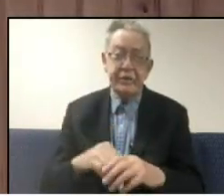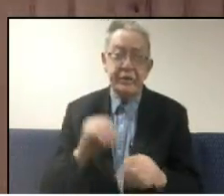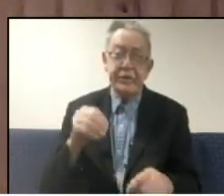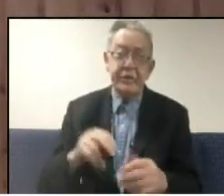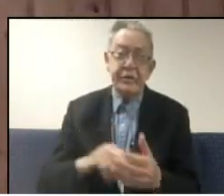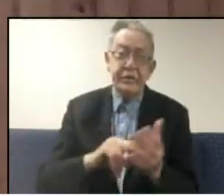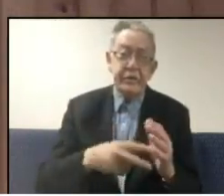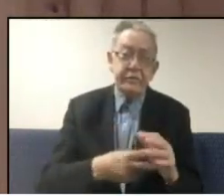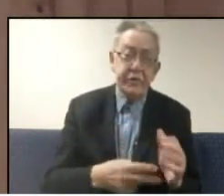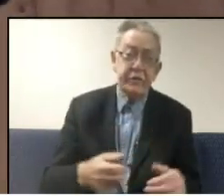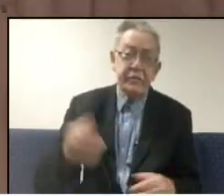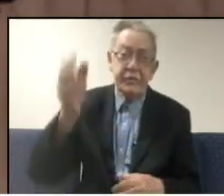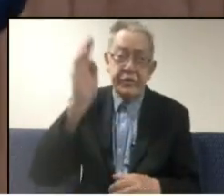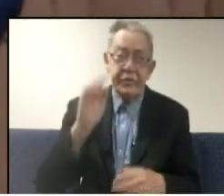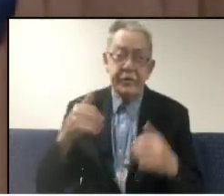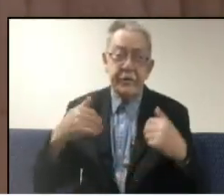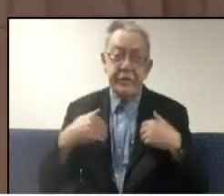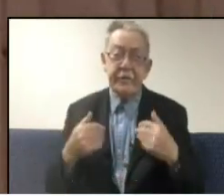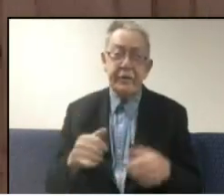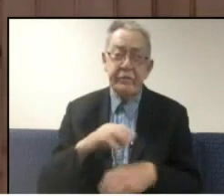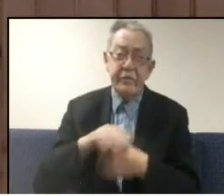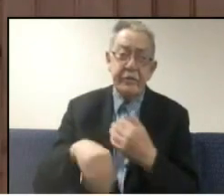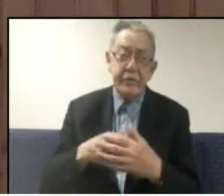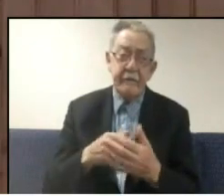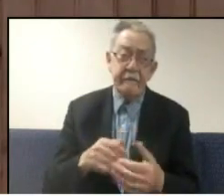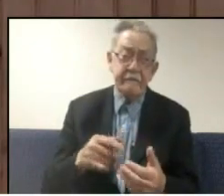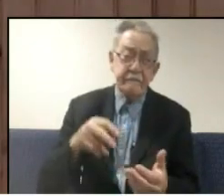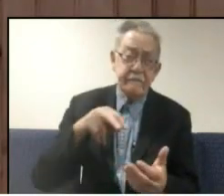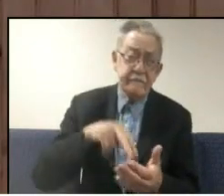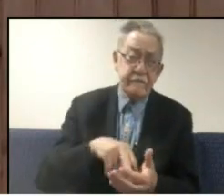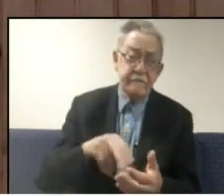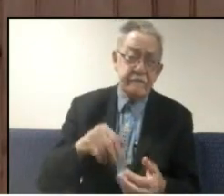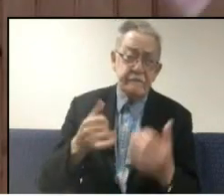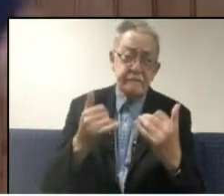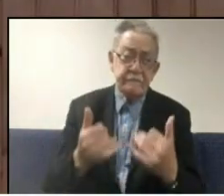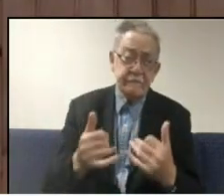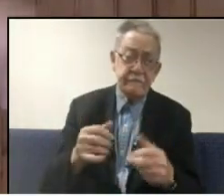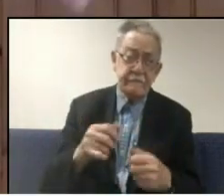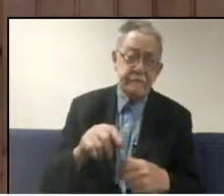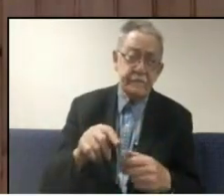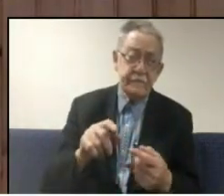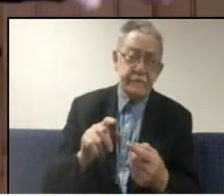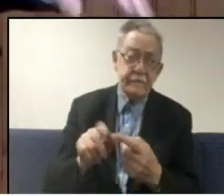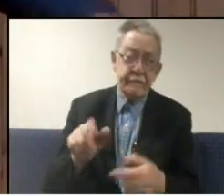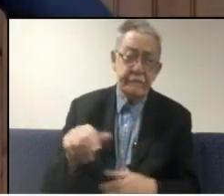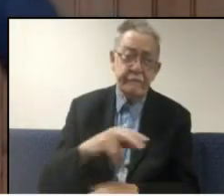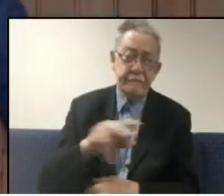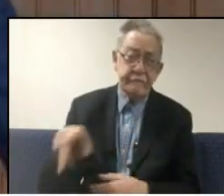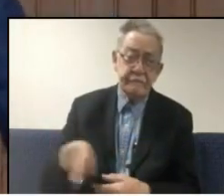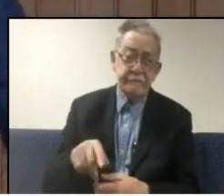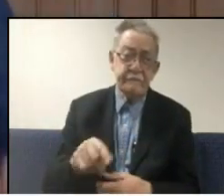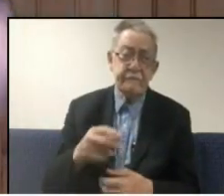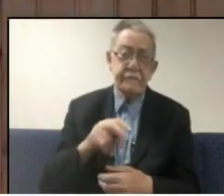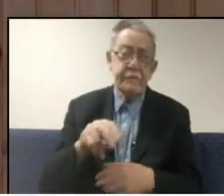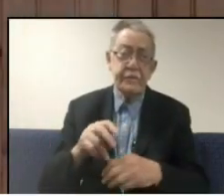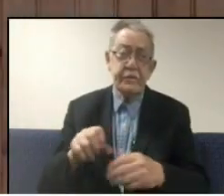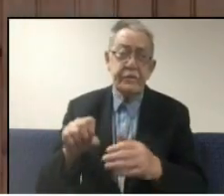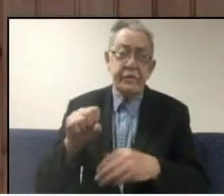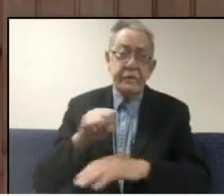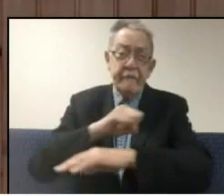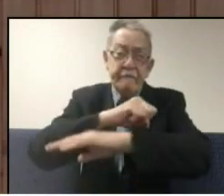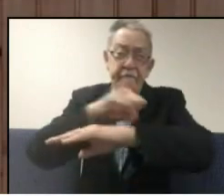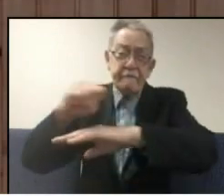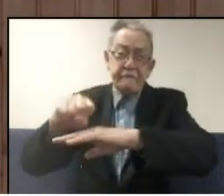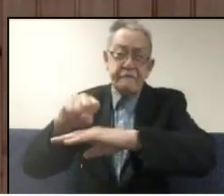has for all of us, not just the guy standing up here right now, not just the one or two others that you might see on a stage, but